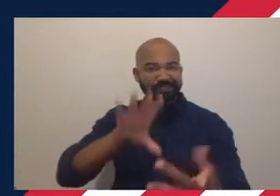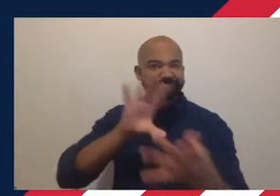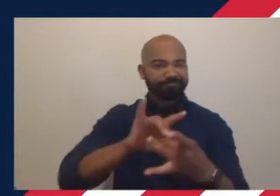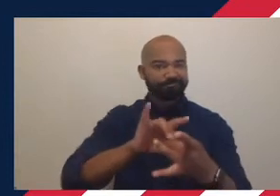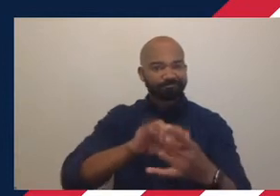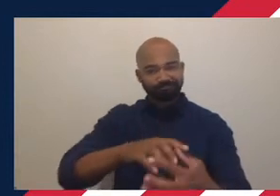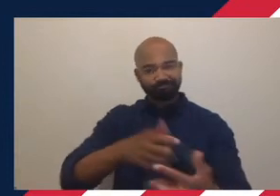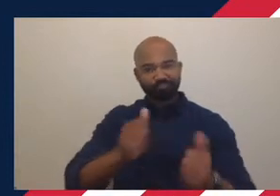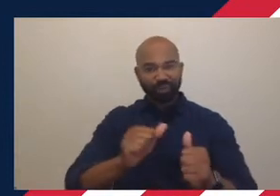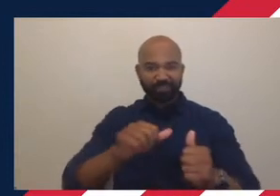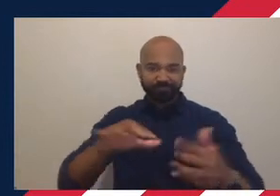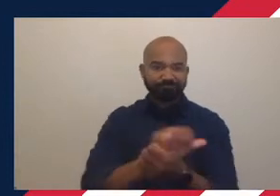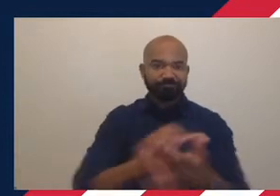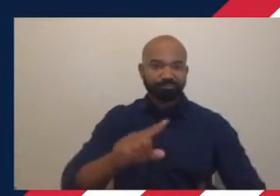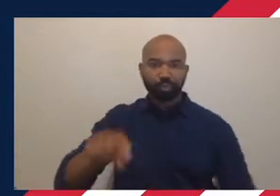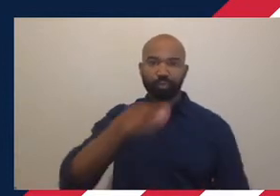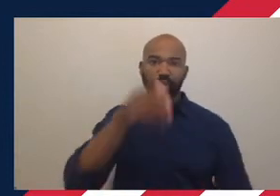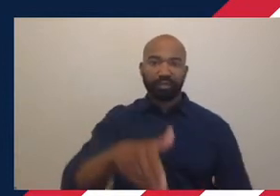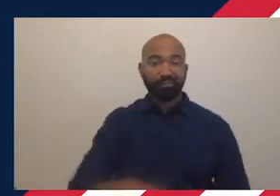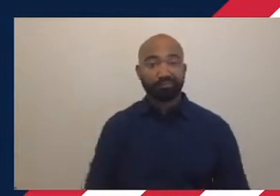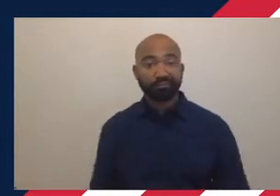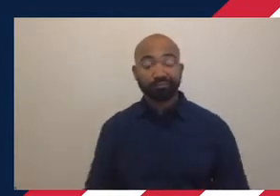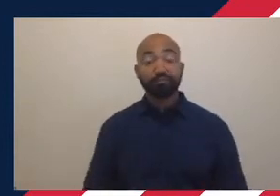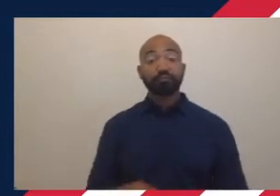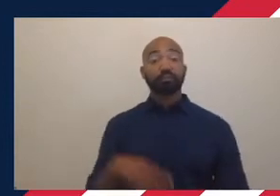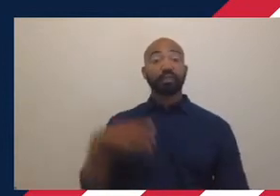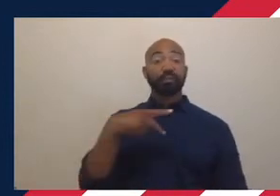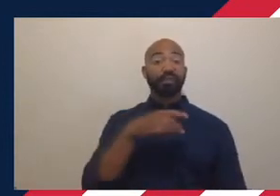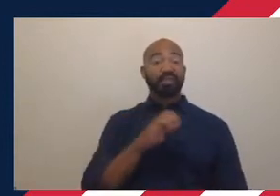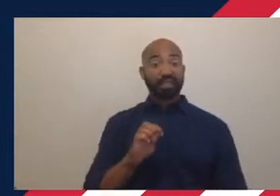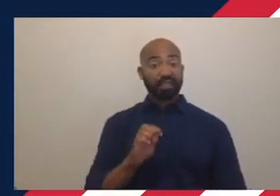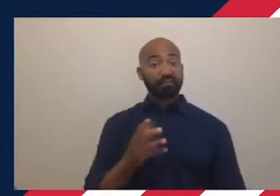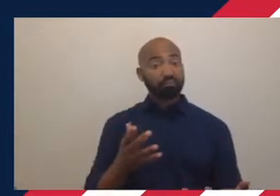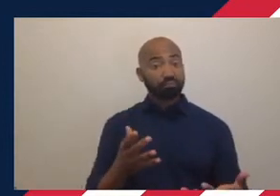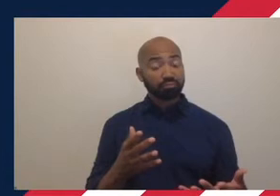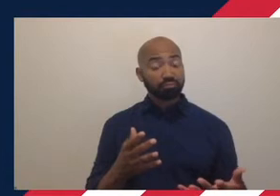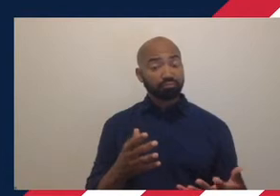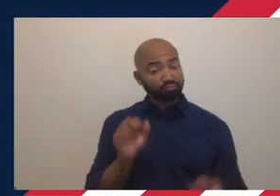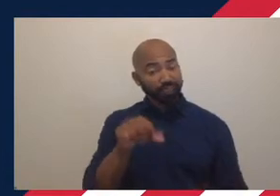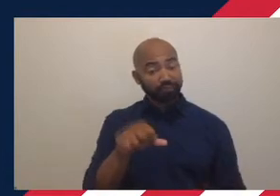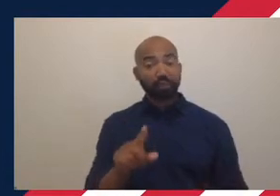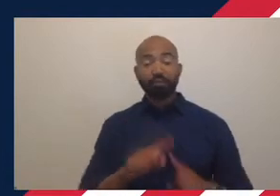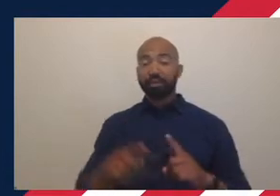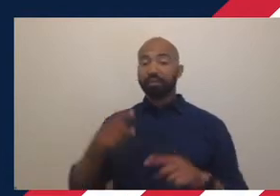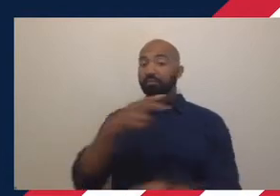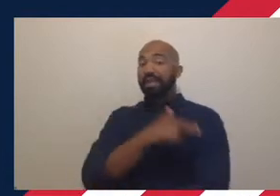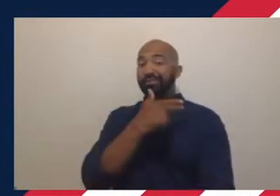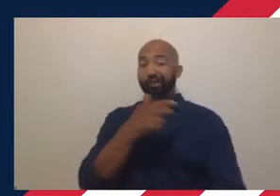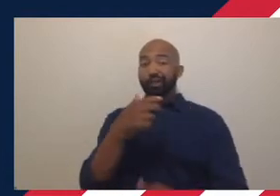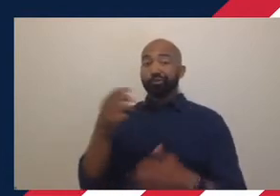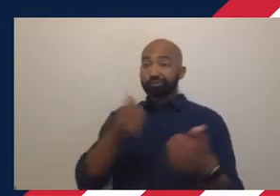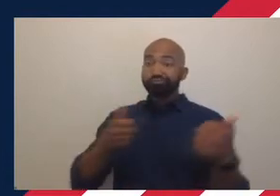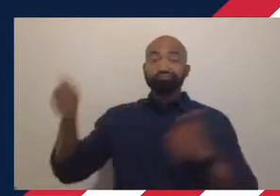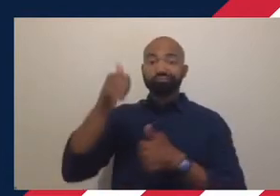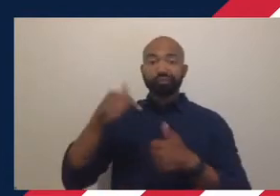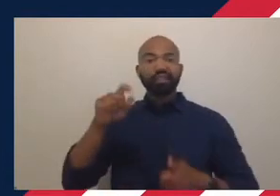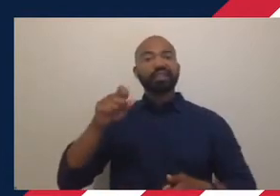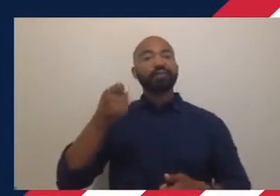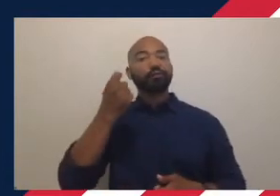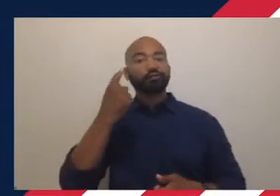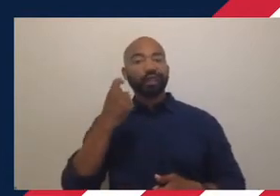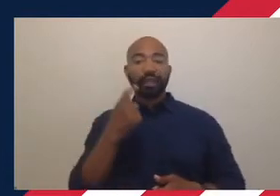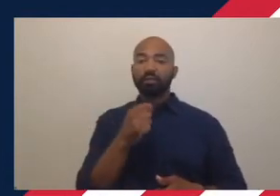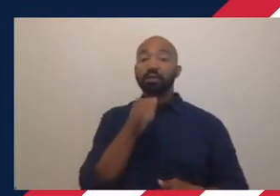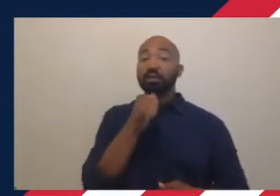I think besides PPE, I think hospitals need to recognize that the frontline workers, not only nurses,